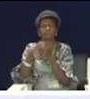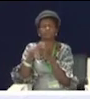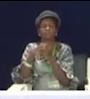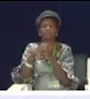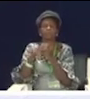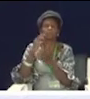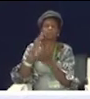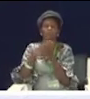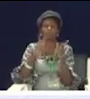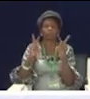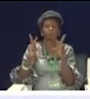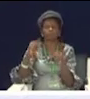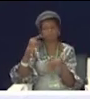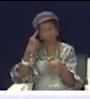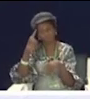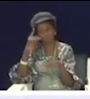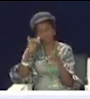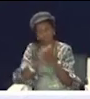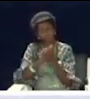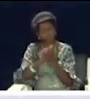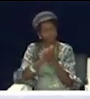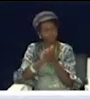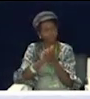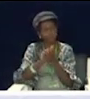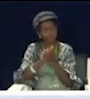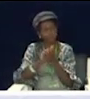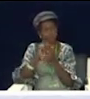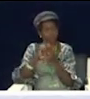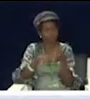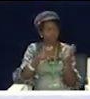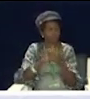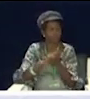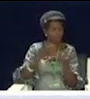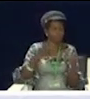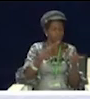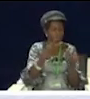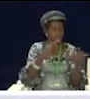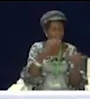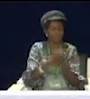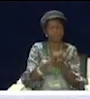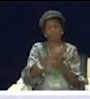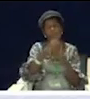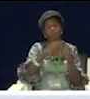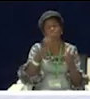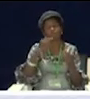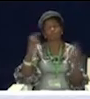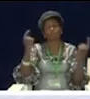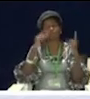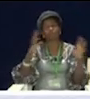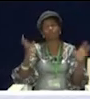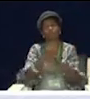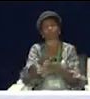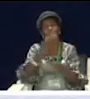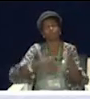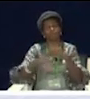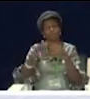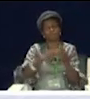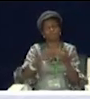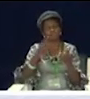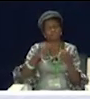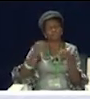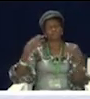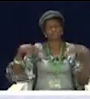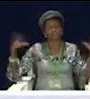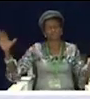Some people think that what that passage is saying is that when a sinner gets born again, the angels begin